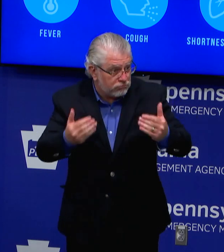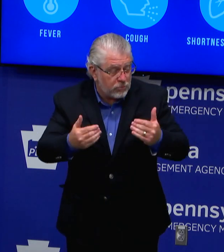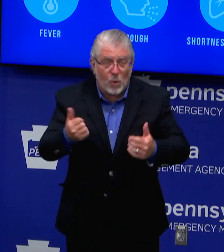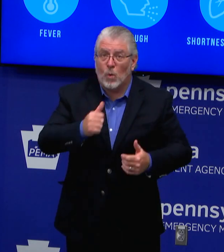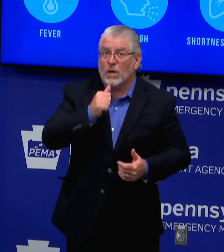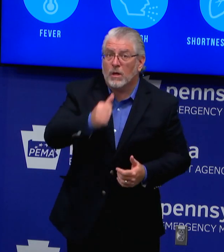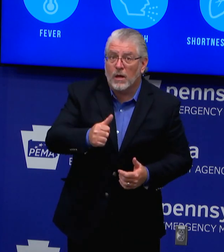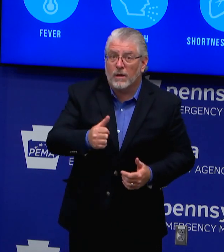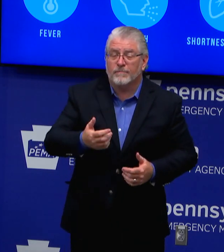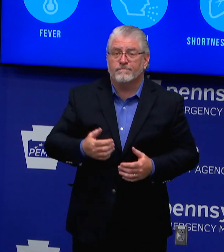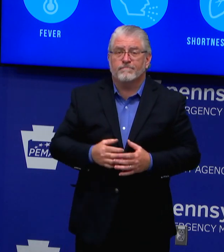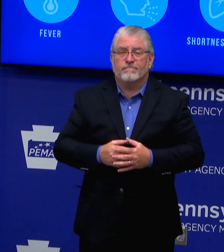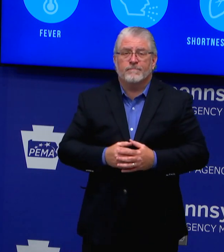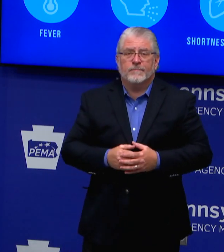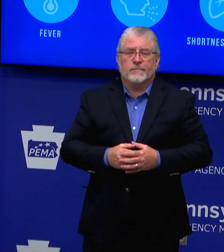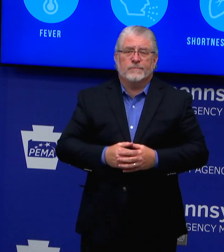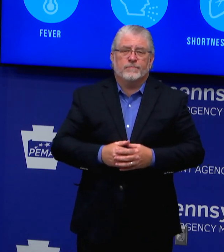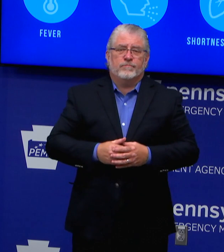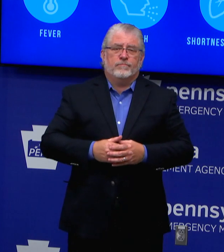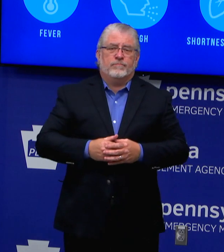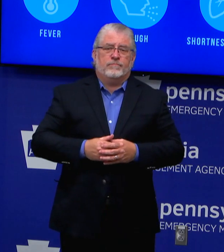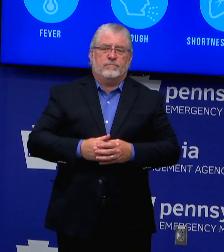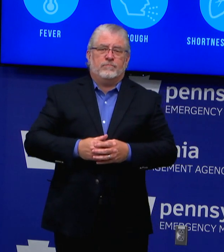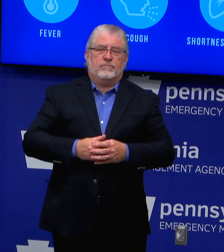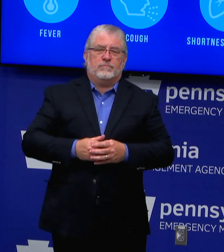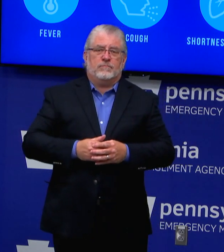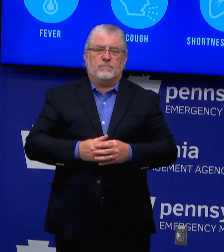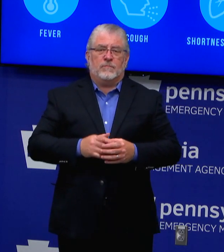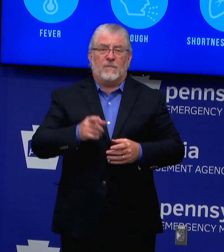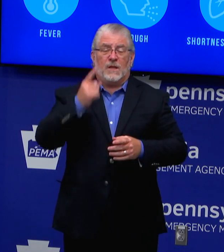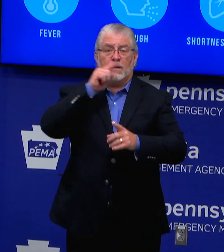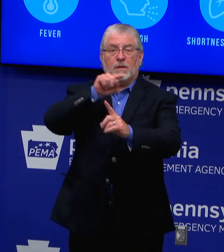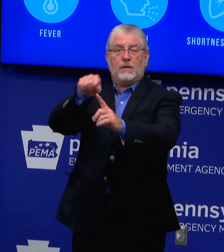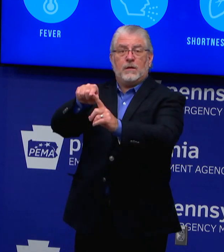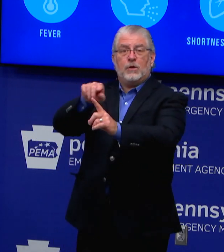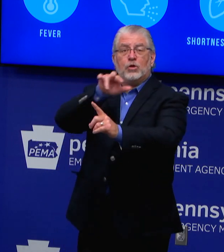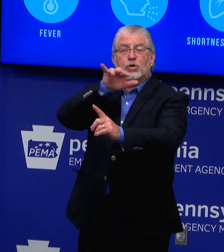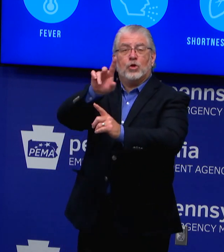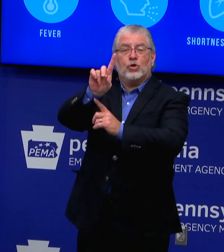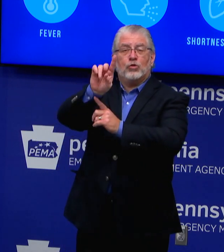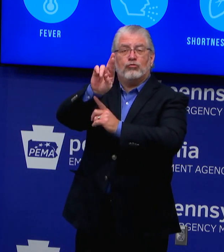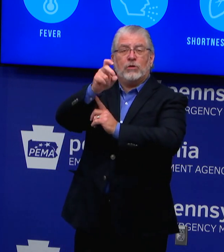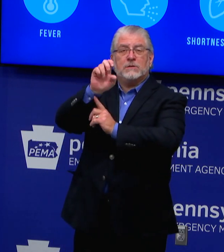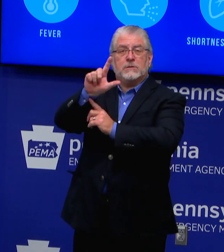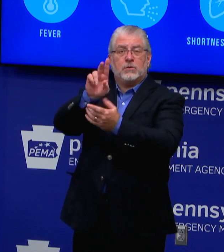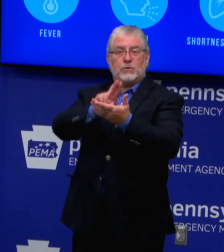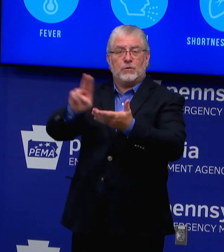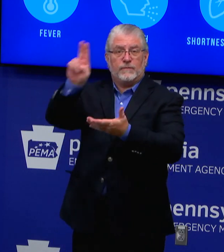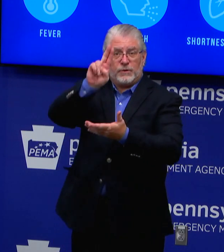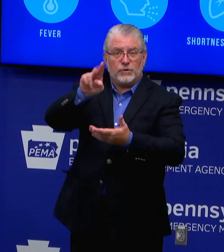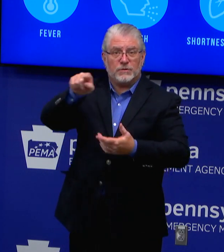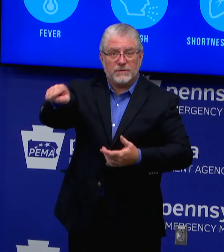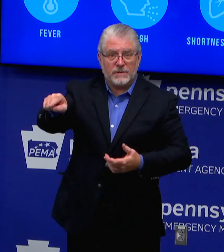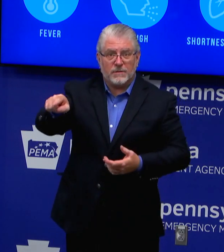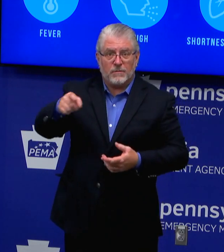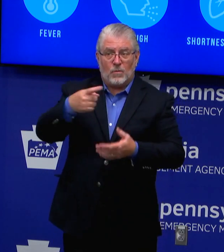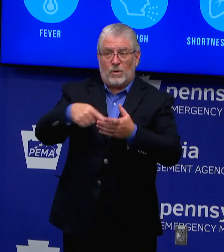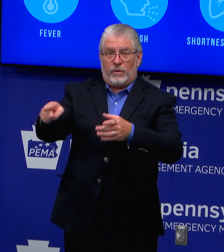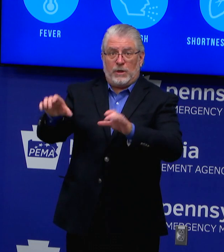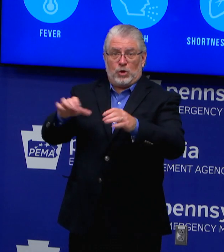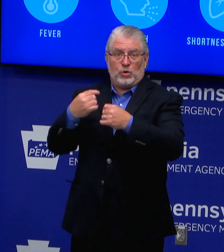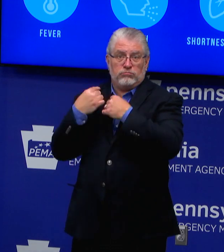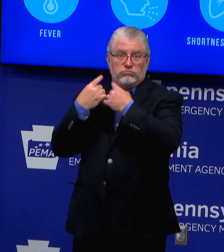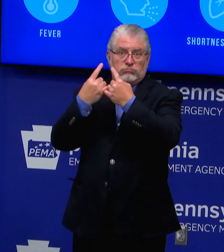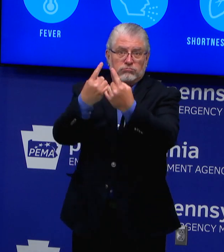for Pennsylvania. I think Drexel University just said today that doing what Philadelphians have done so far in this crisis have saved